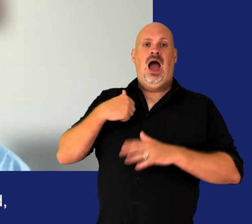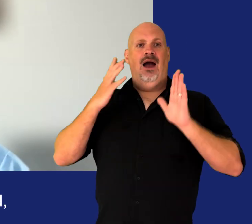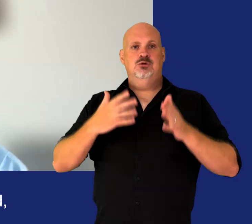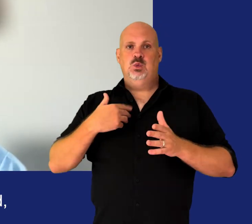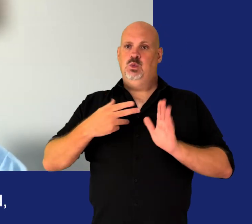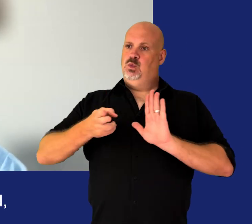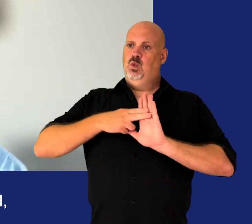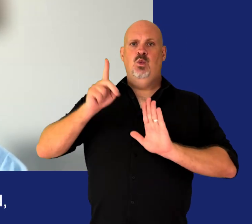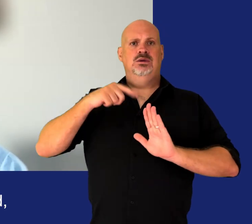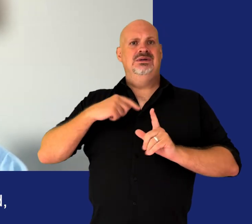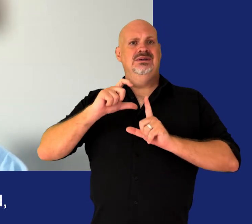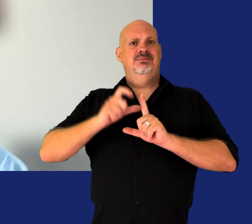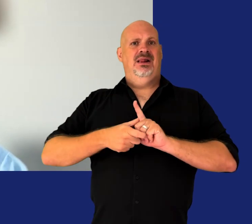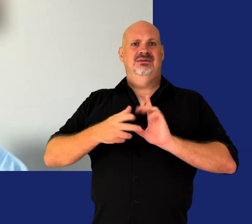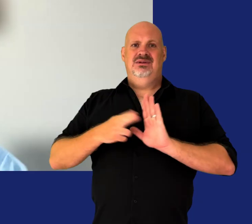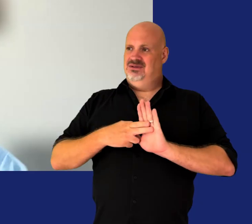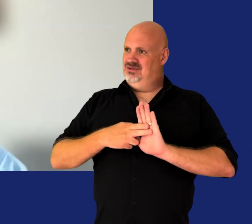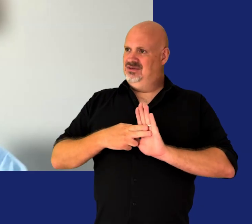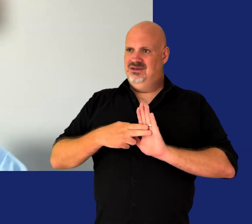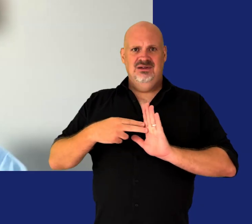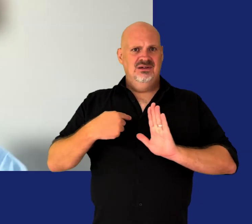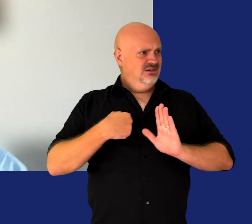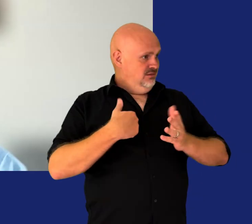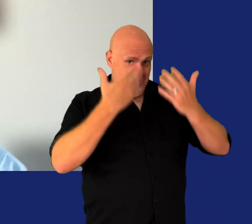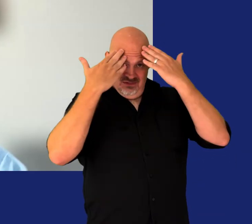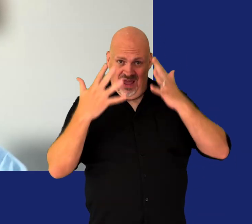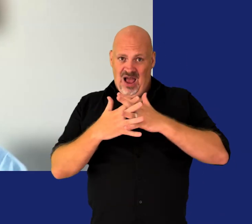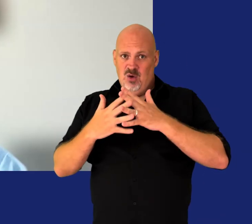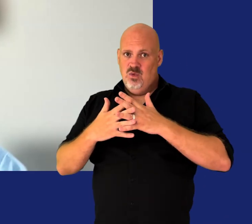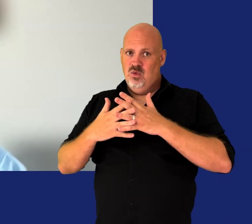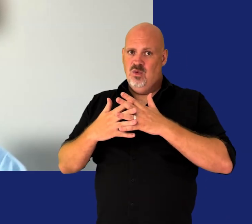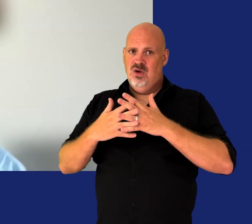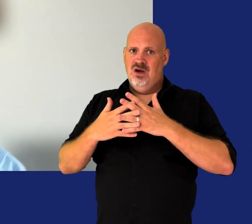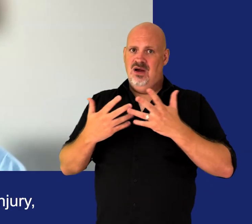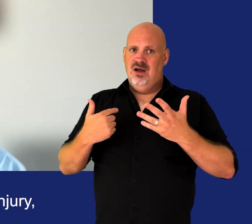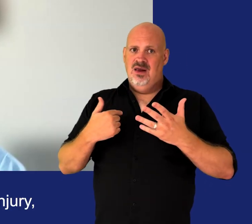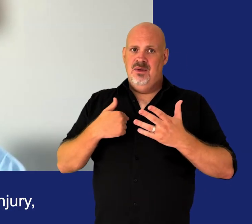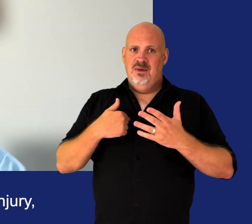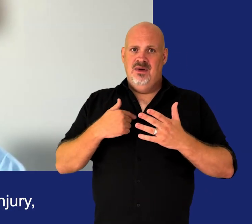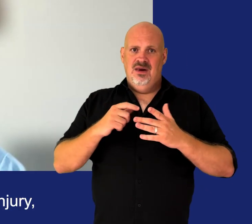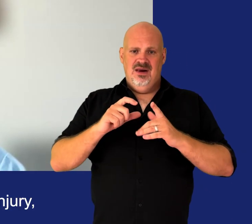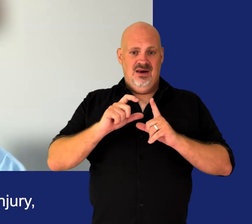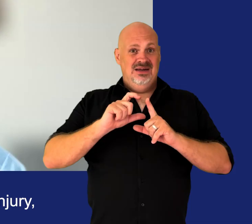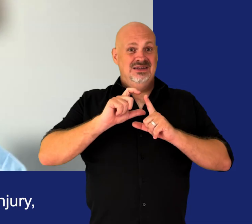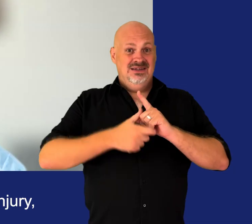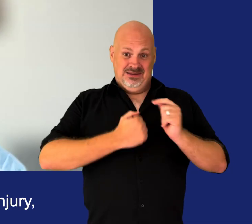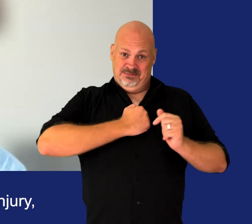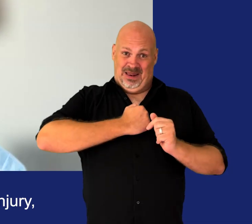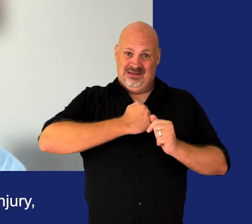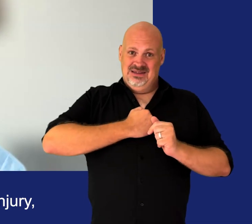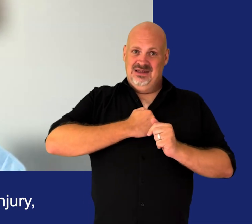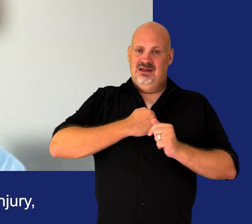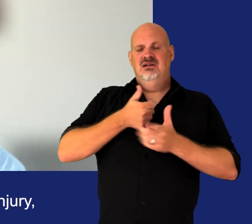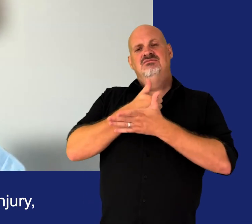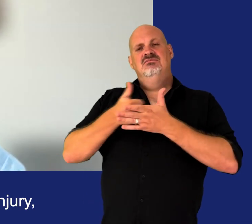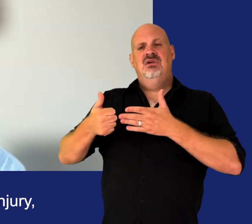disability classified, and I've actually no idea how I'd go about this. And as my